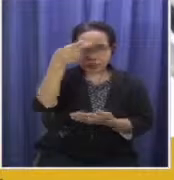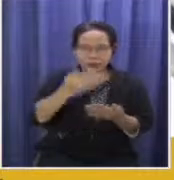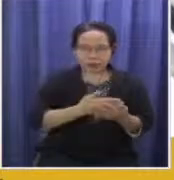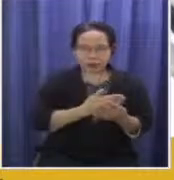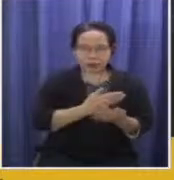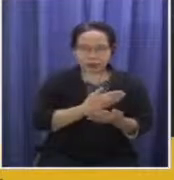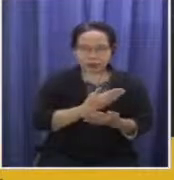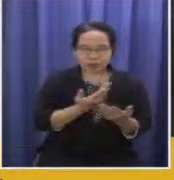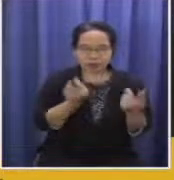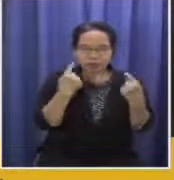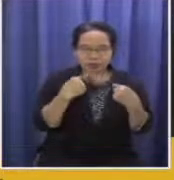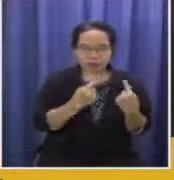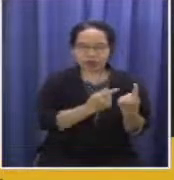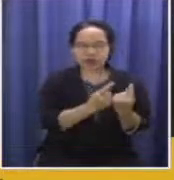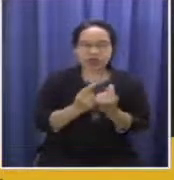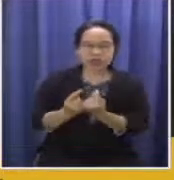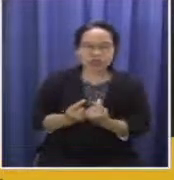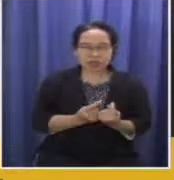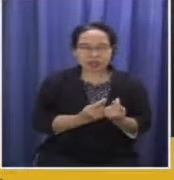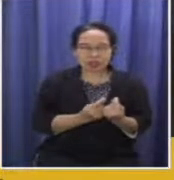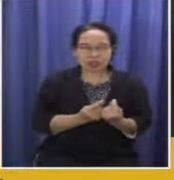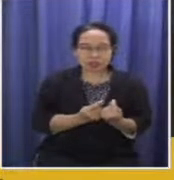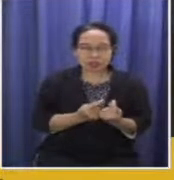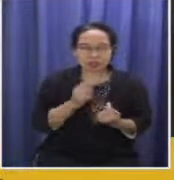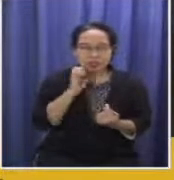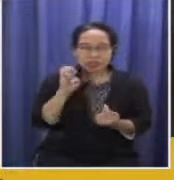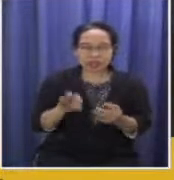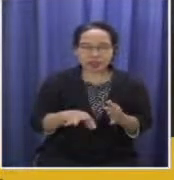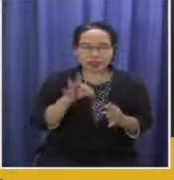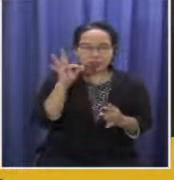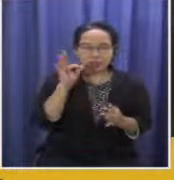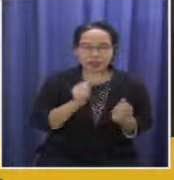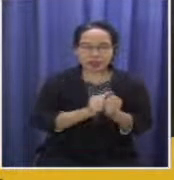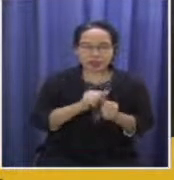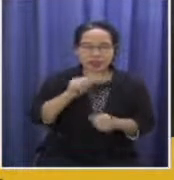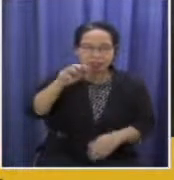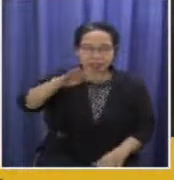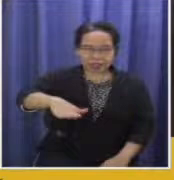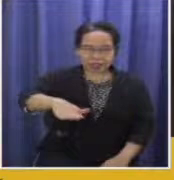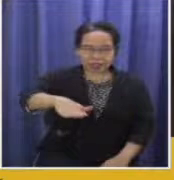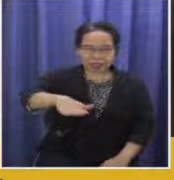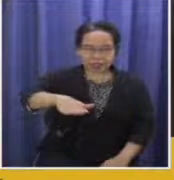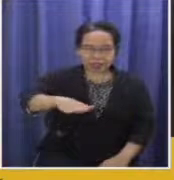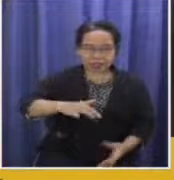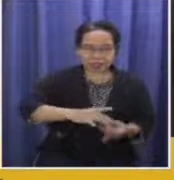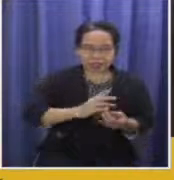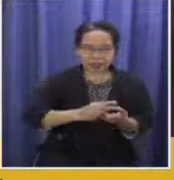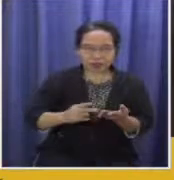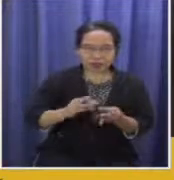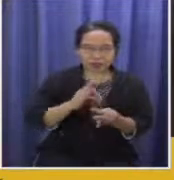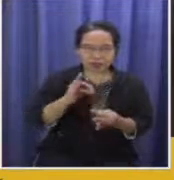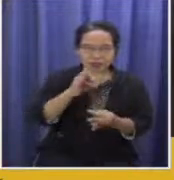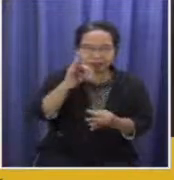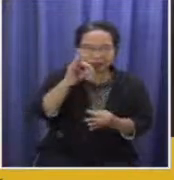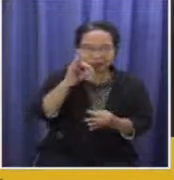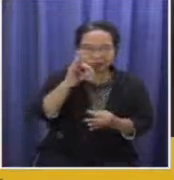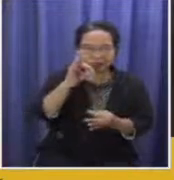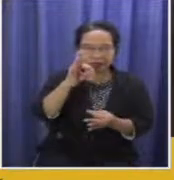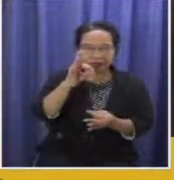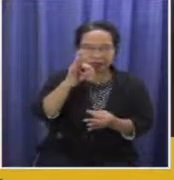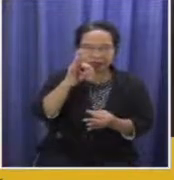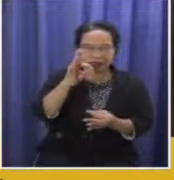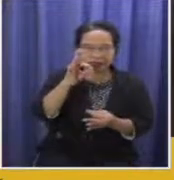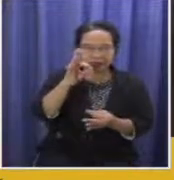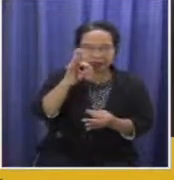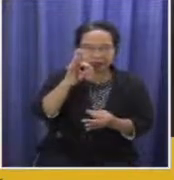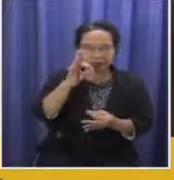before they came together, she was found with a child of the Holy Ghost.